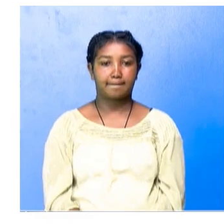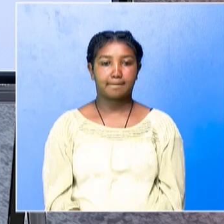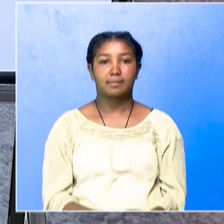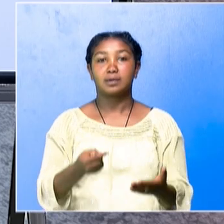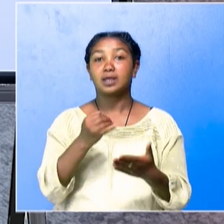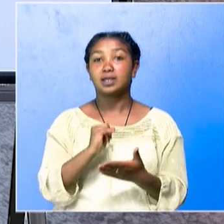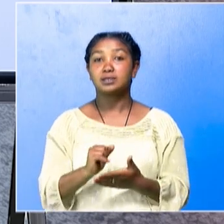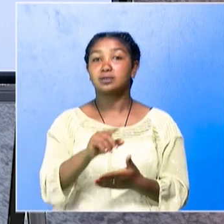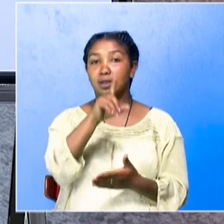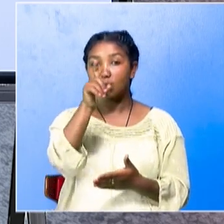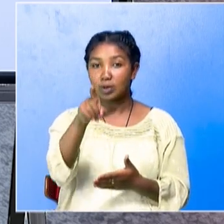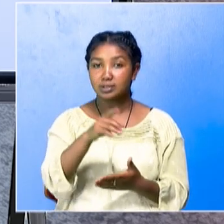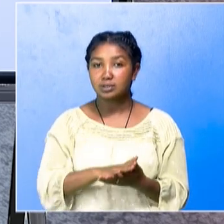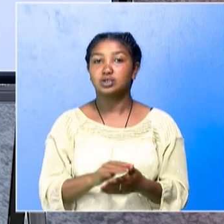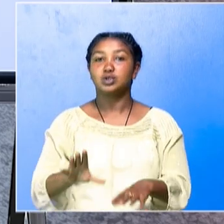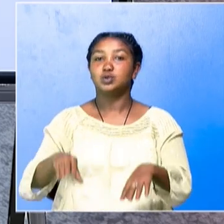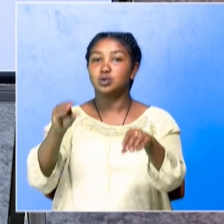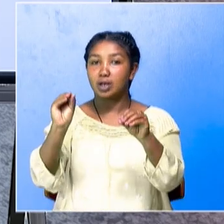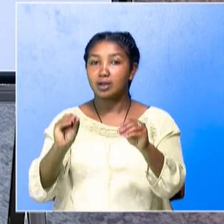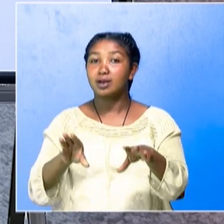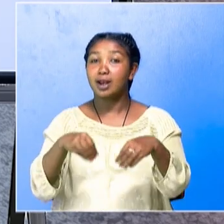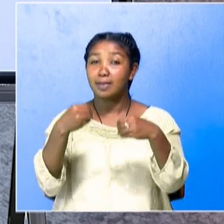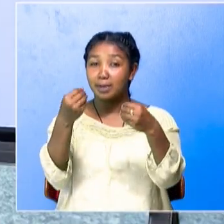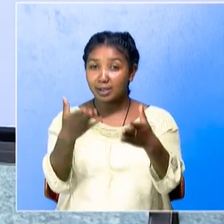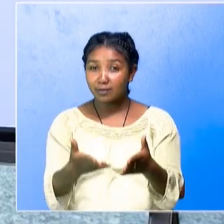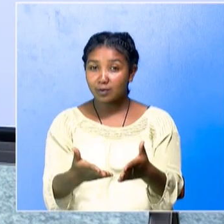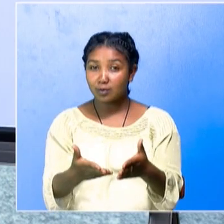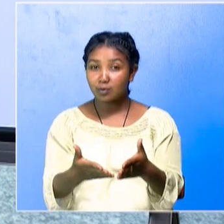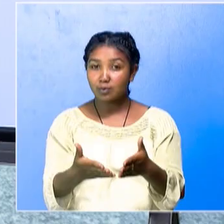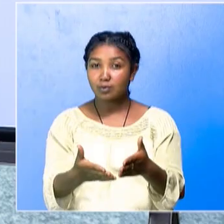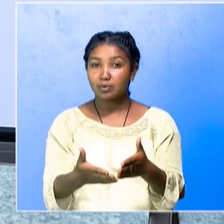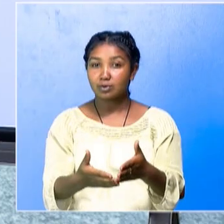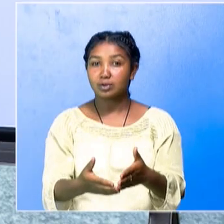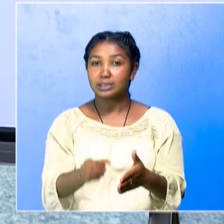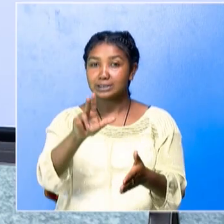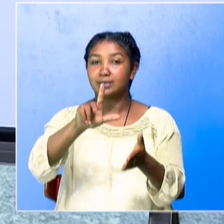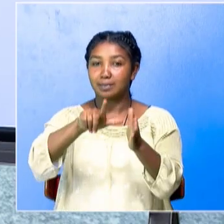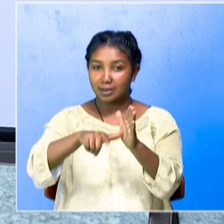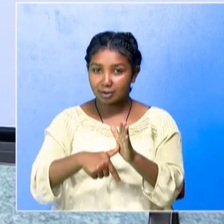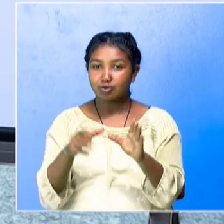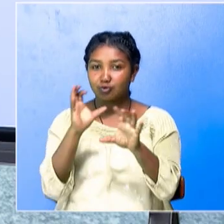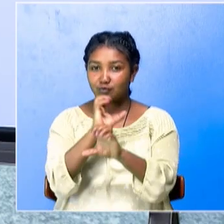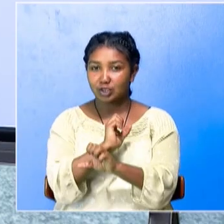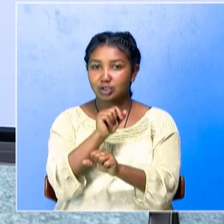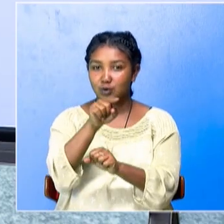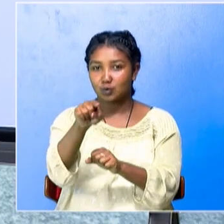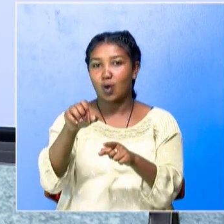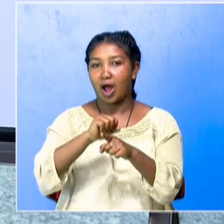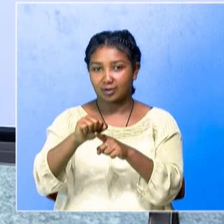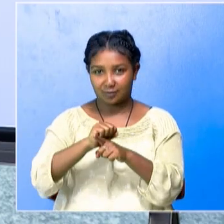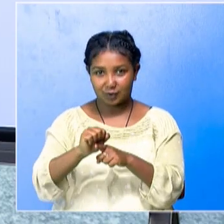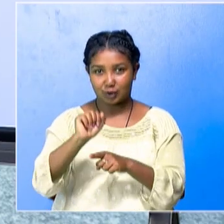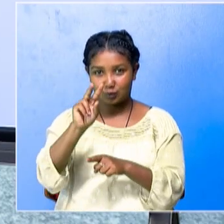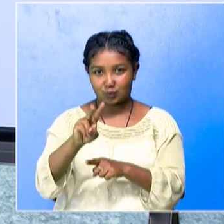Here is the questions. Students, let me give you 3 minutes to finish your